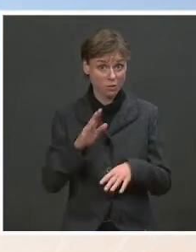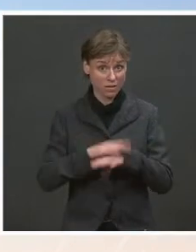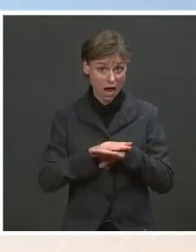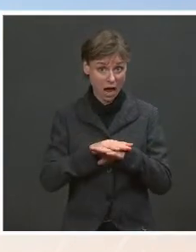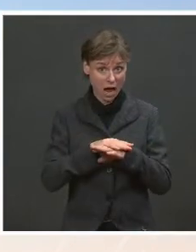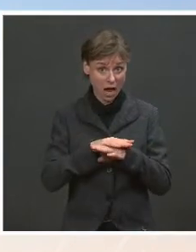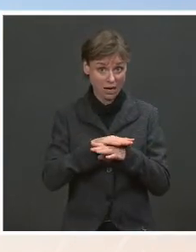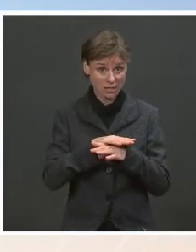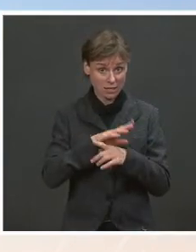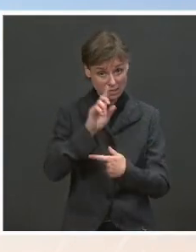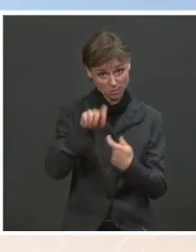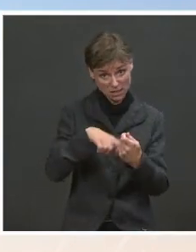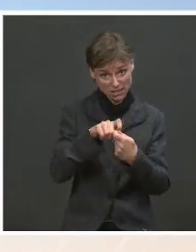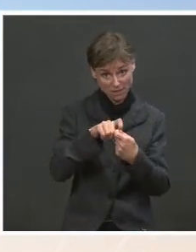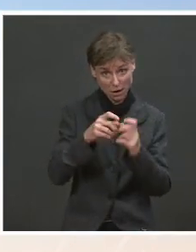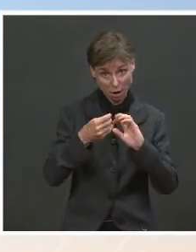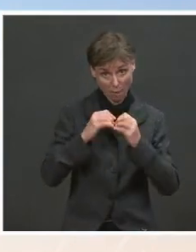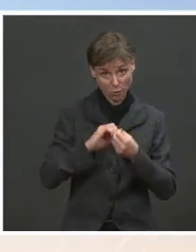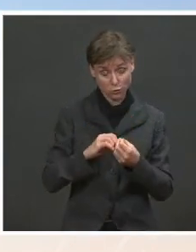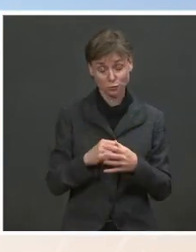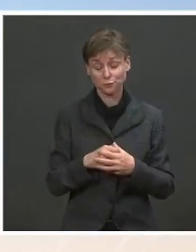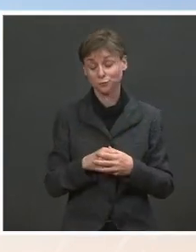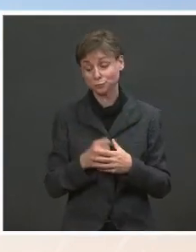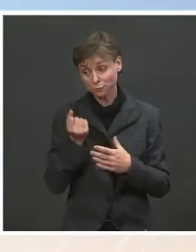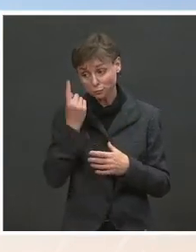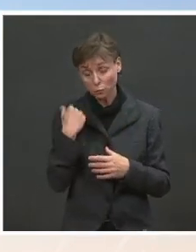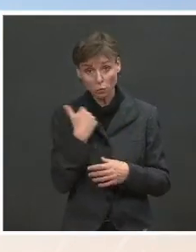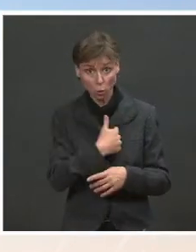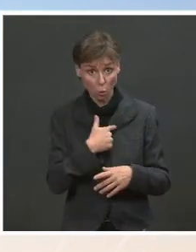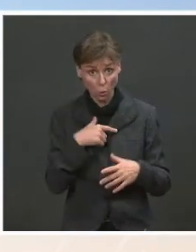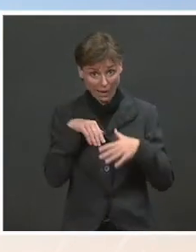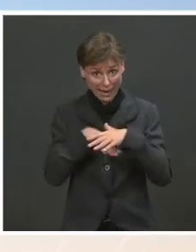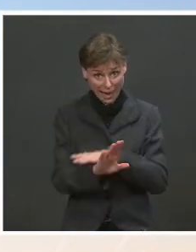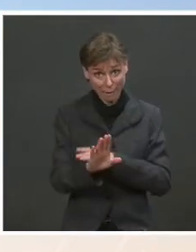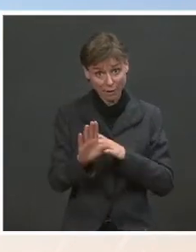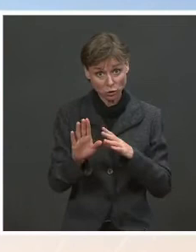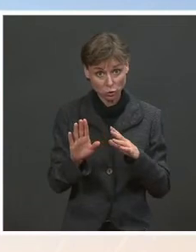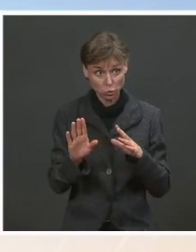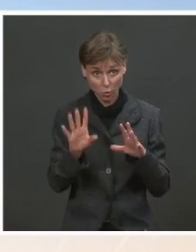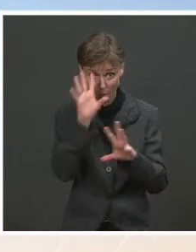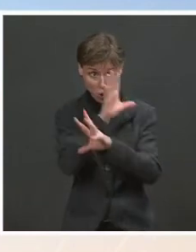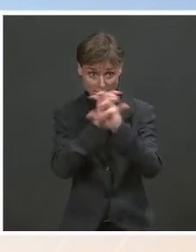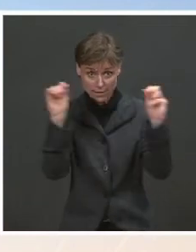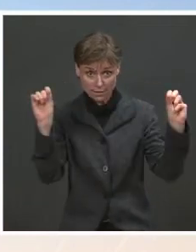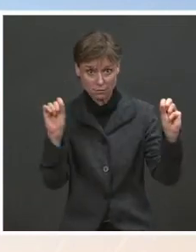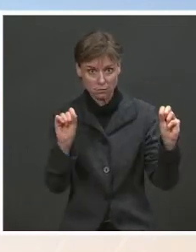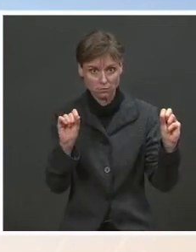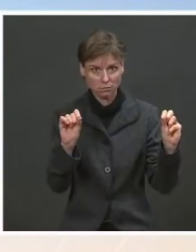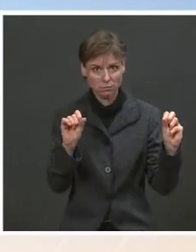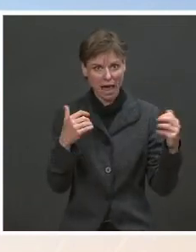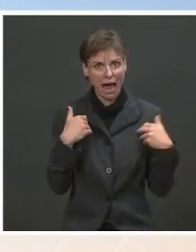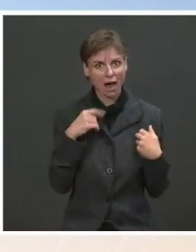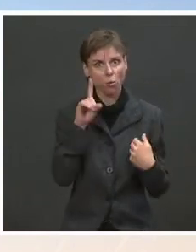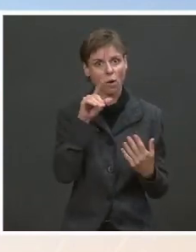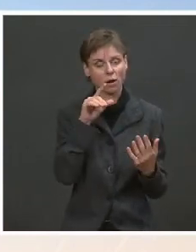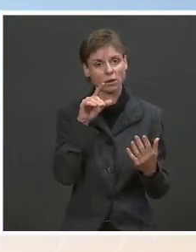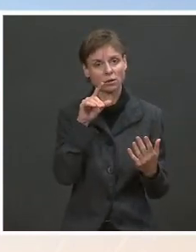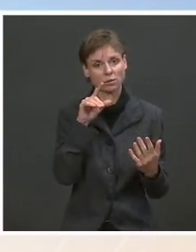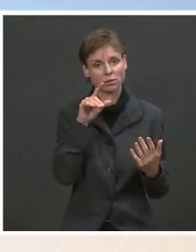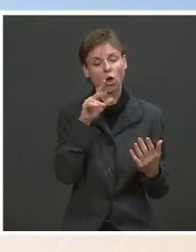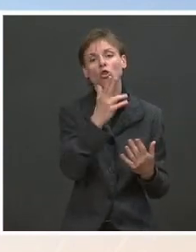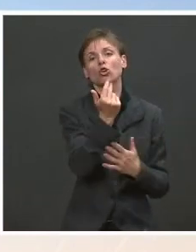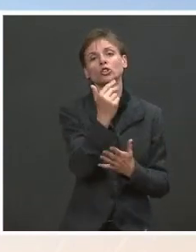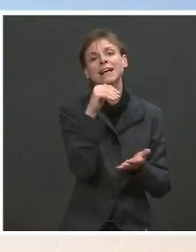numbers. So when we came into office, there existed about 13,000 permanent beds in HHS